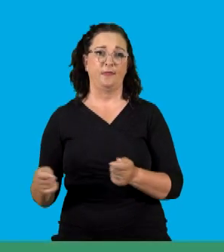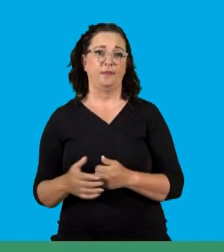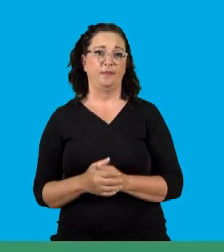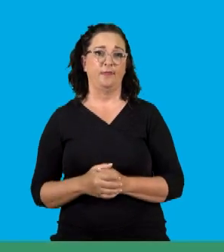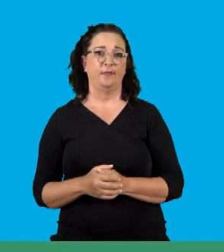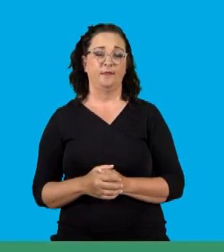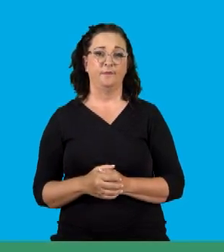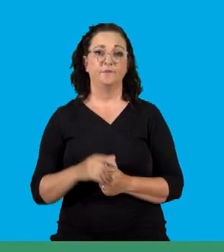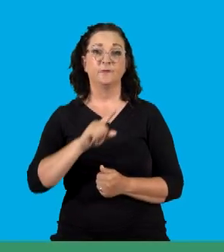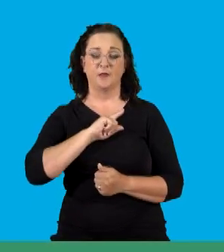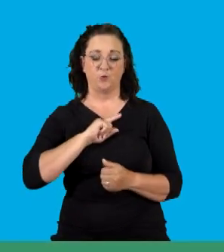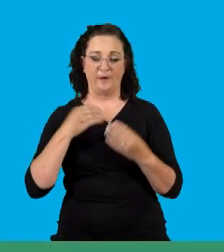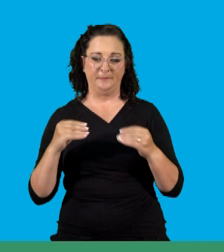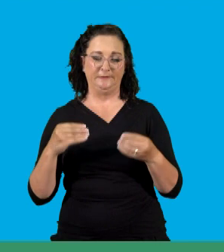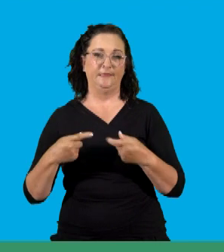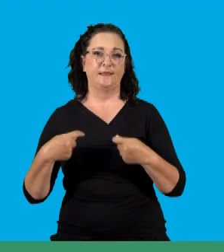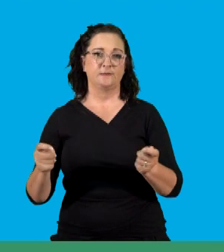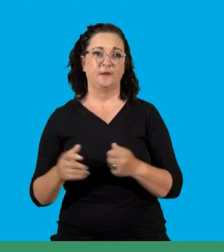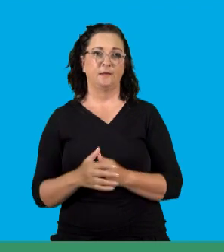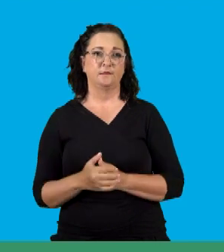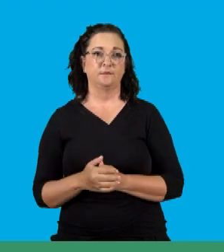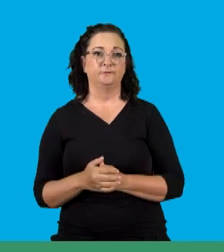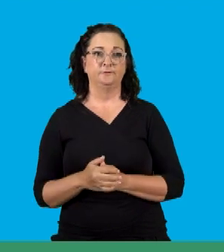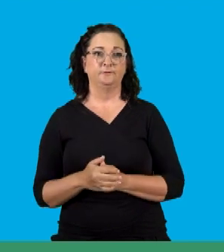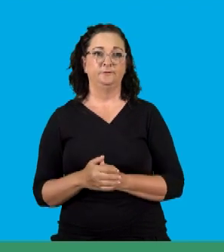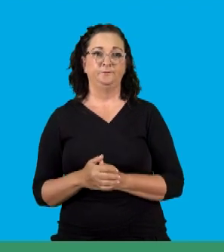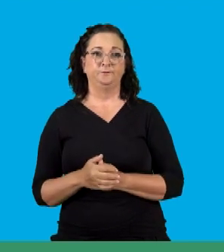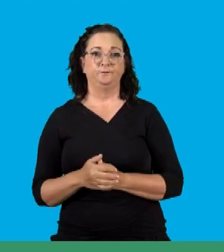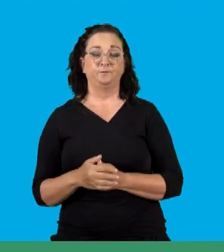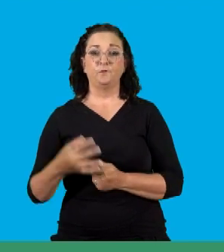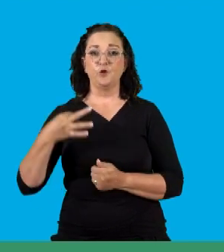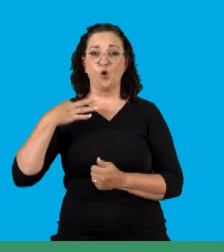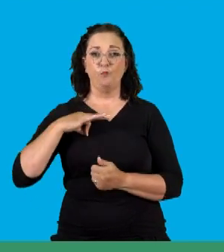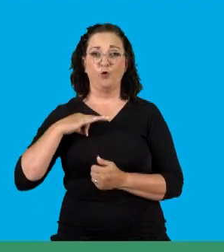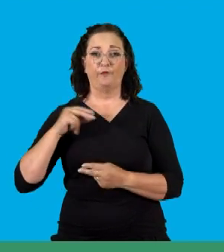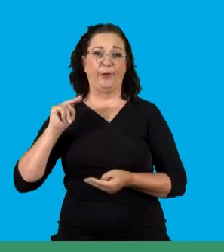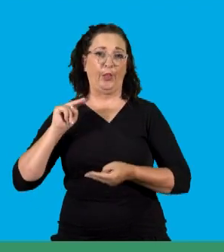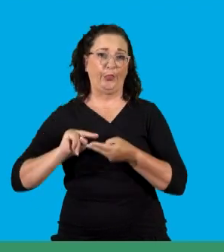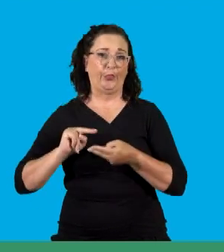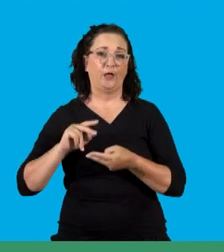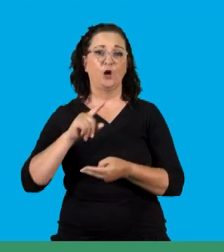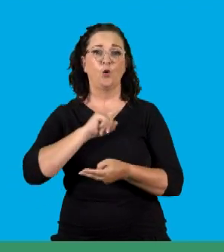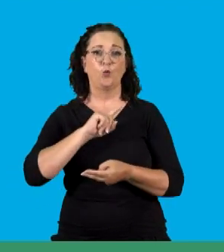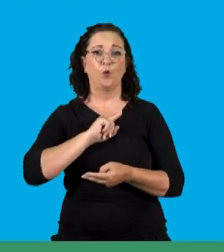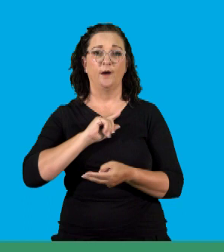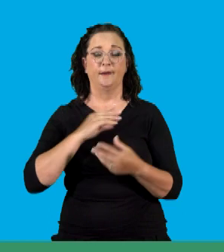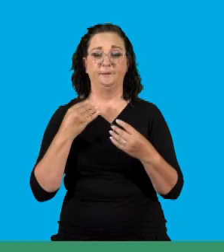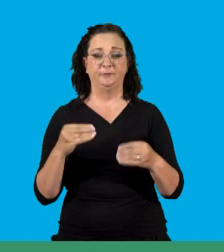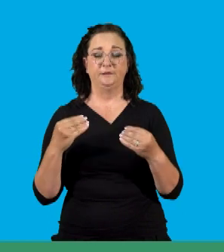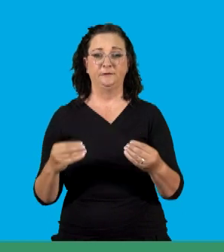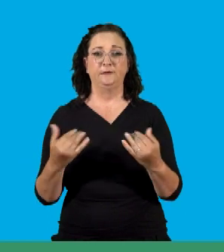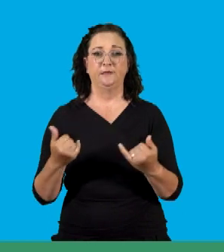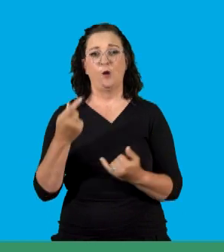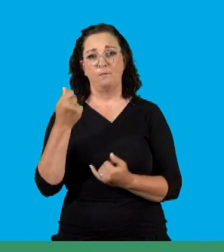which can be an expense for the business. Loss of profits due to stolen goods from the business. So